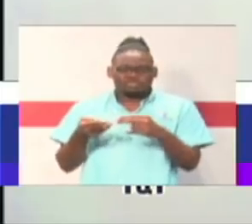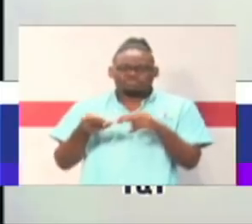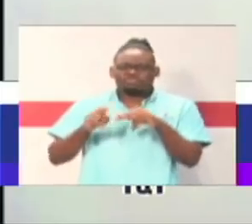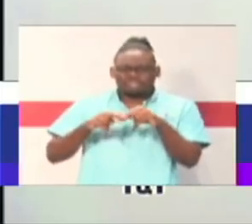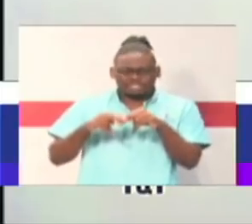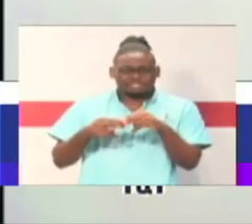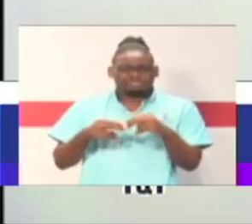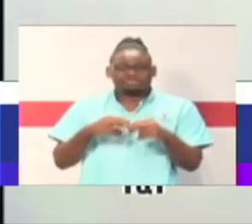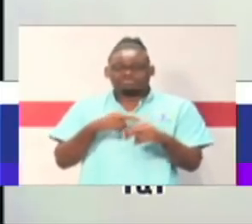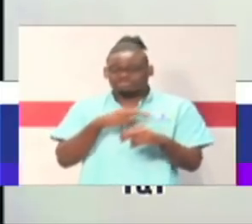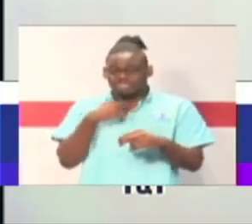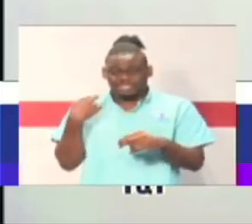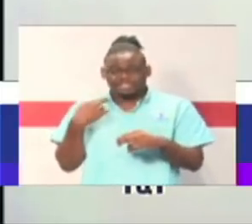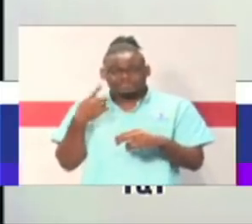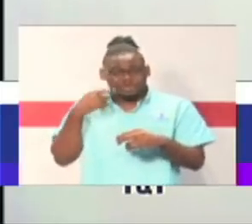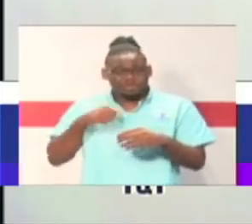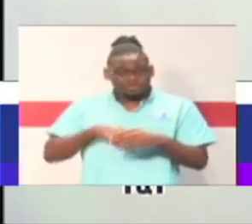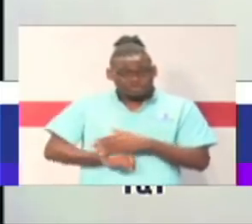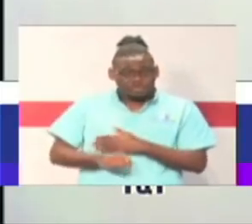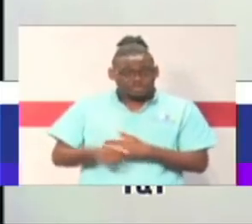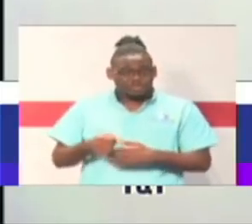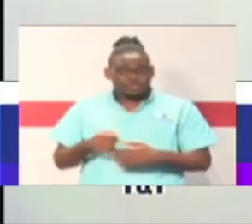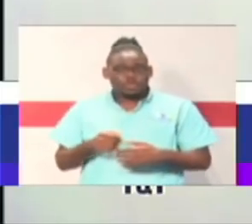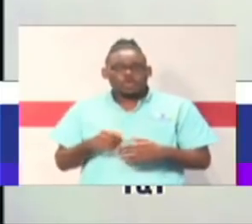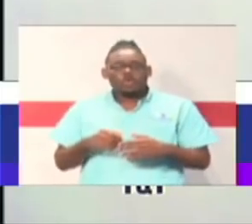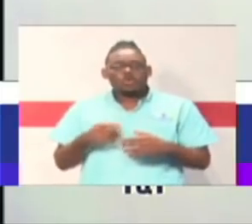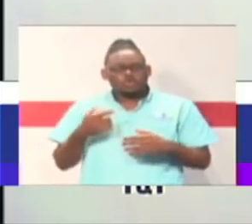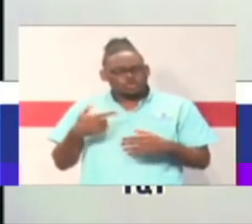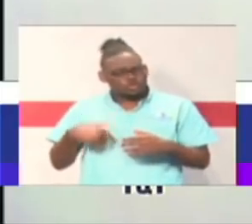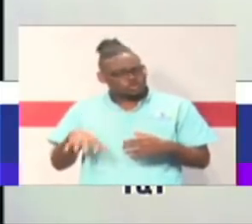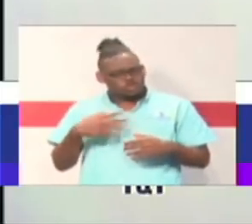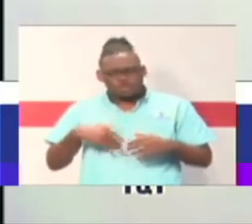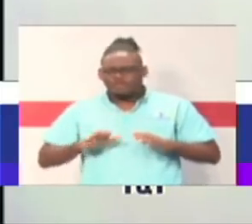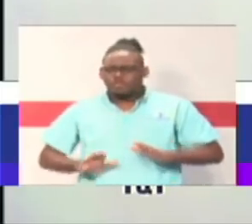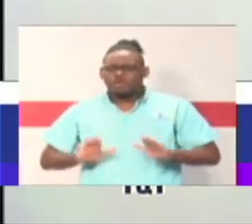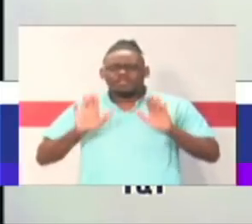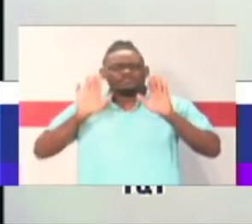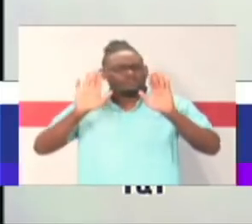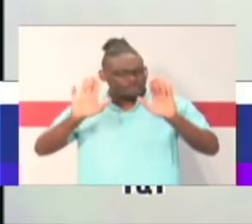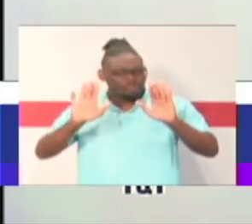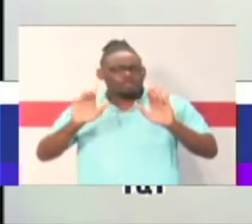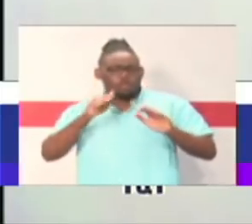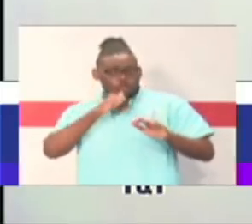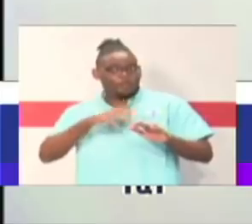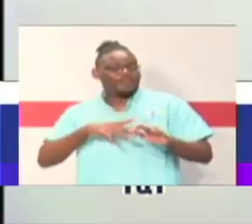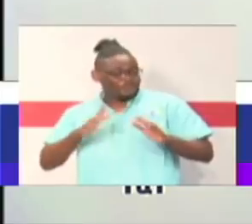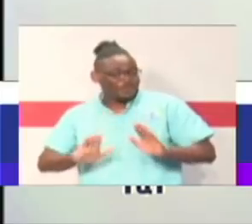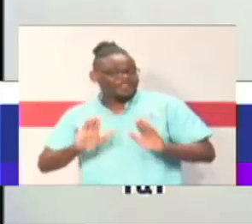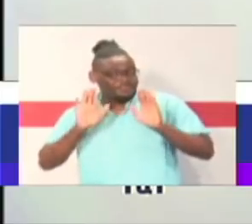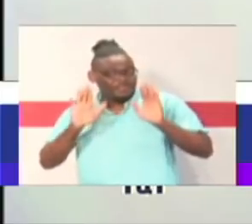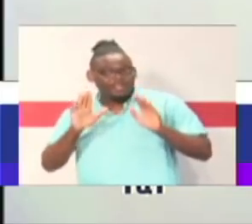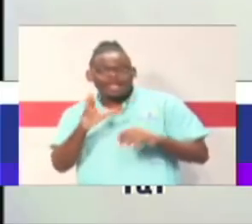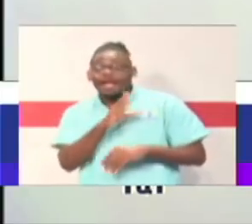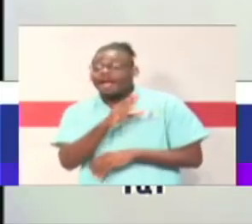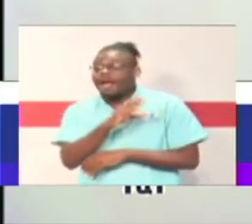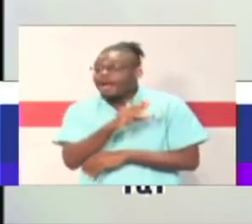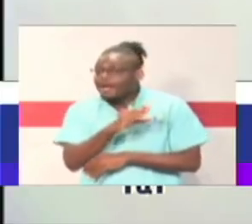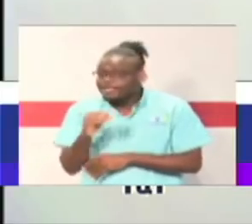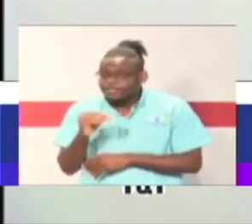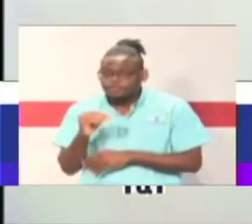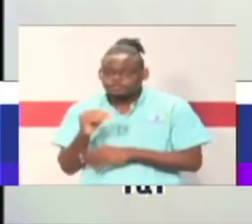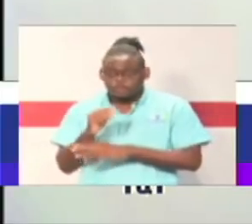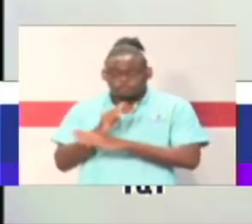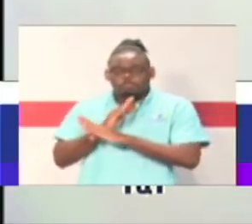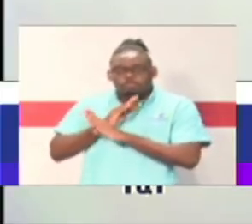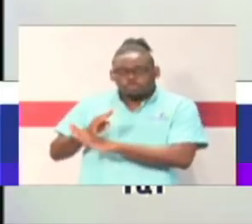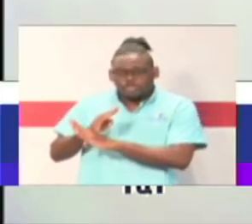vaccine offers excellent protection to the mother and prevents severe illness. There's also the added benefit of protection